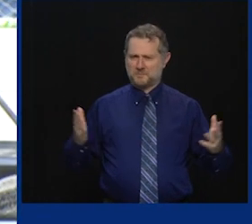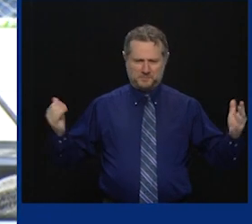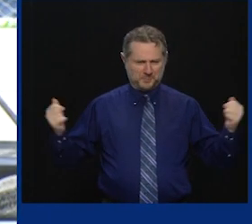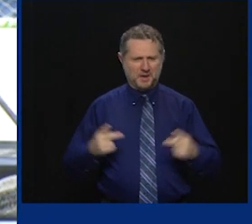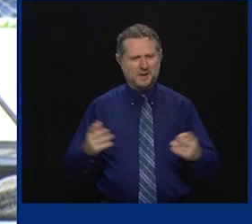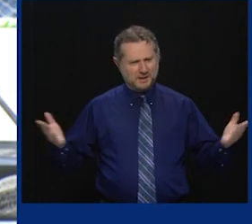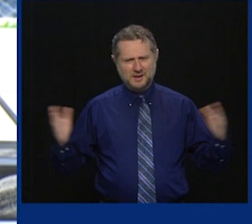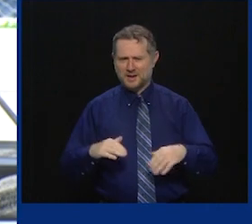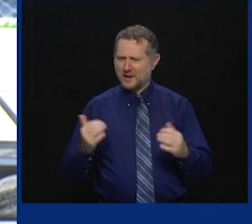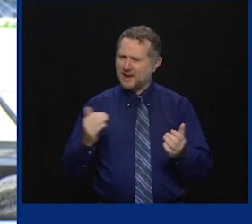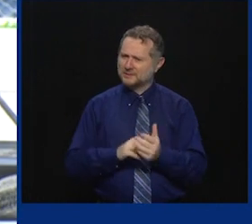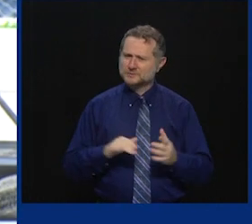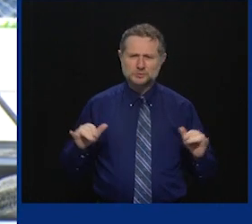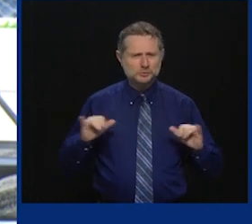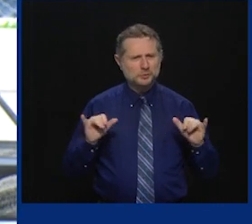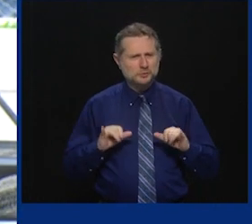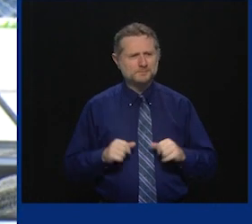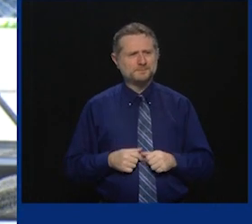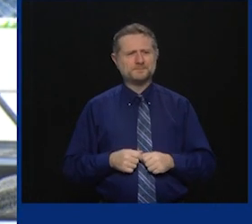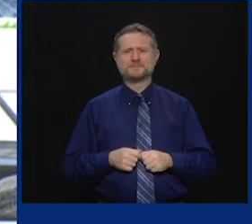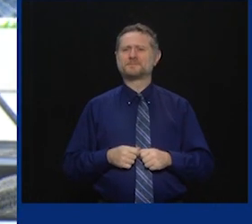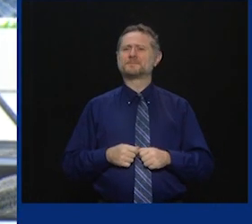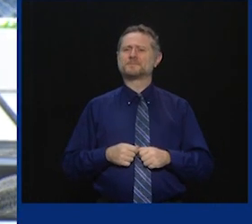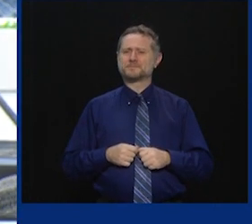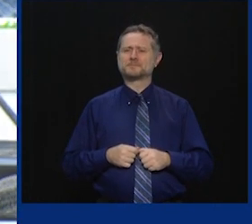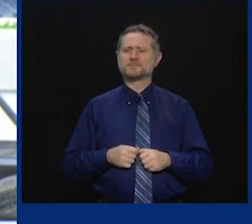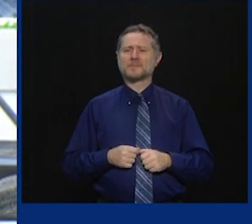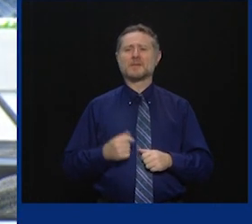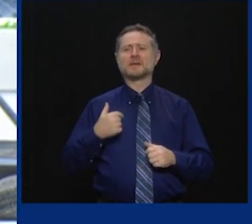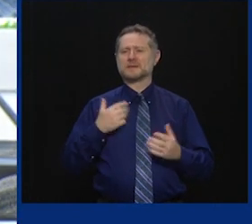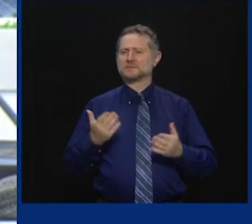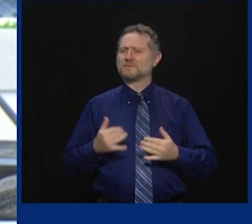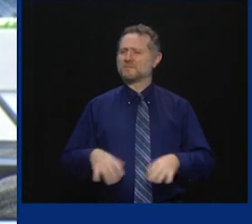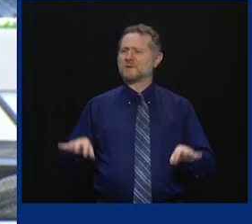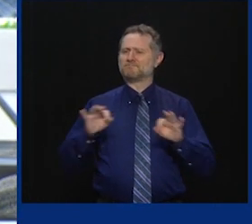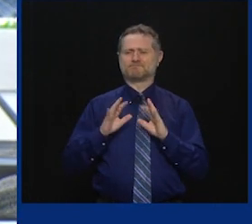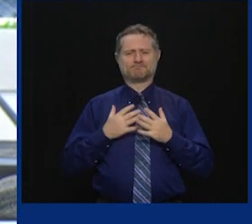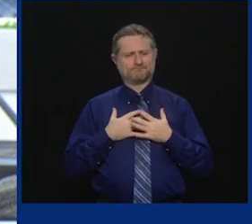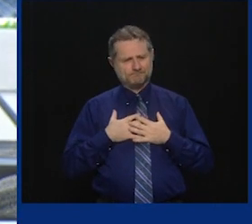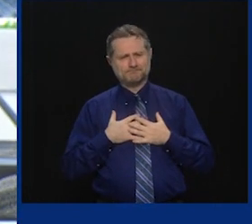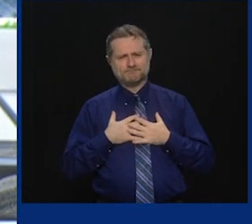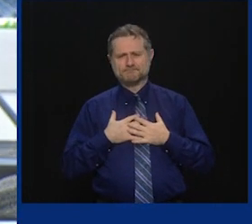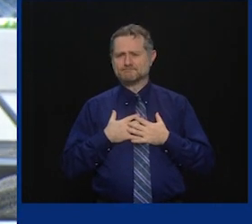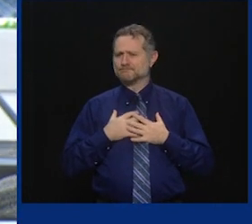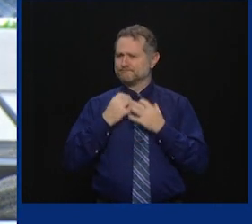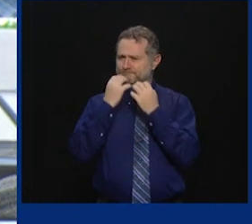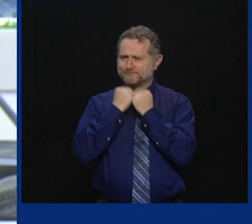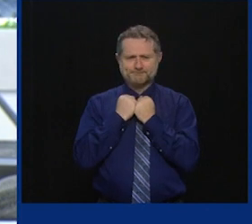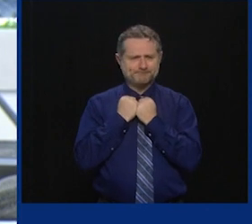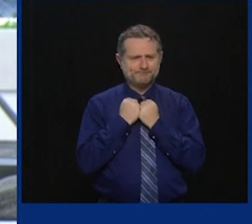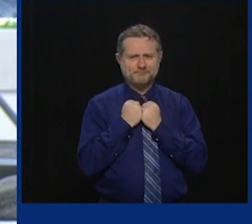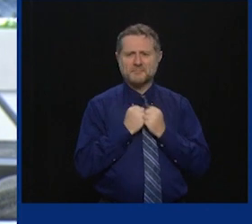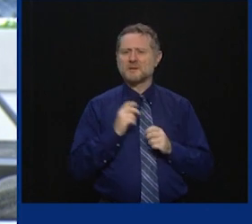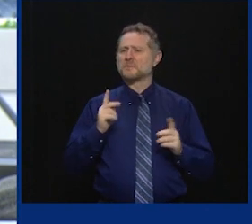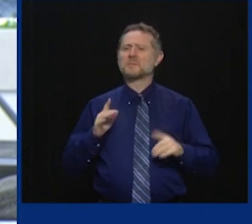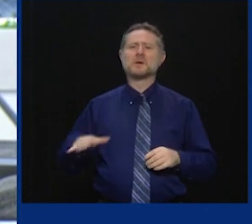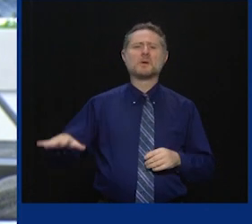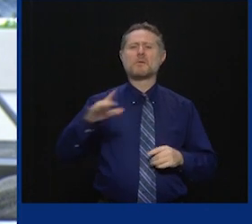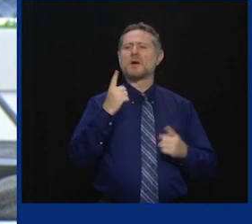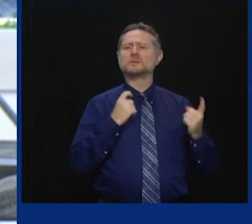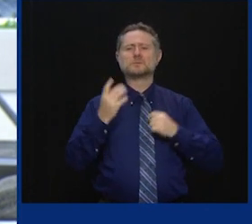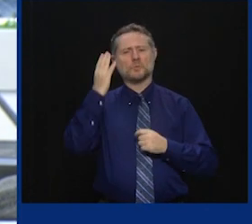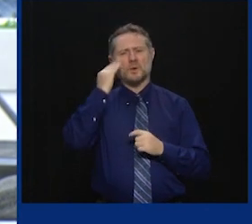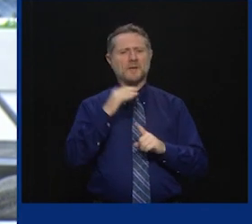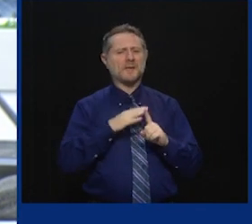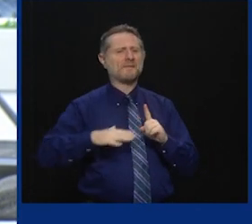is just something that really matters to me. And people say, why does the climate and environmental issues mean so